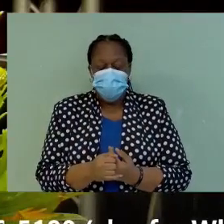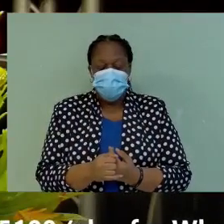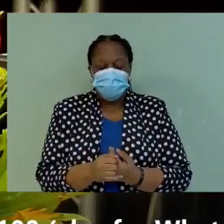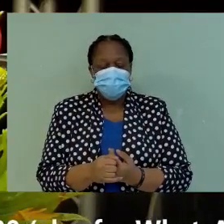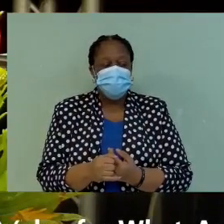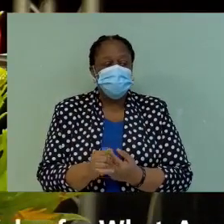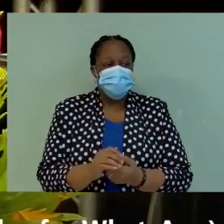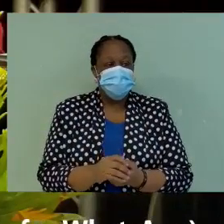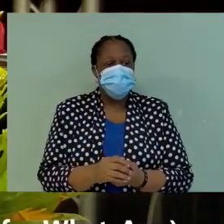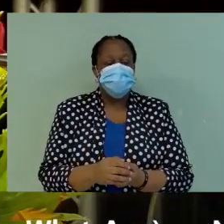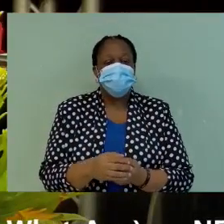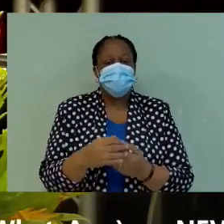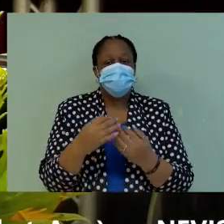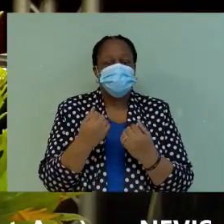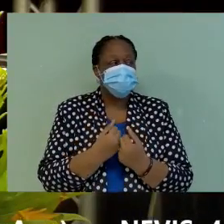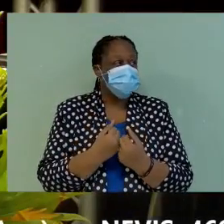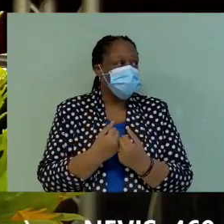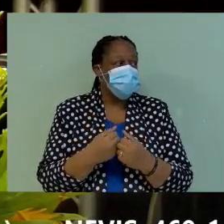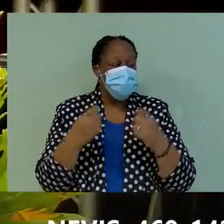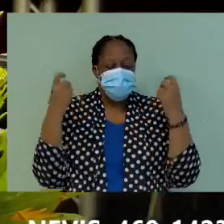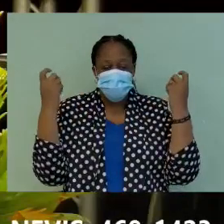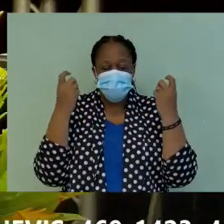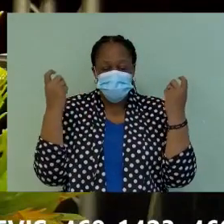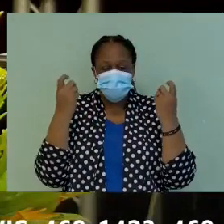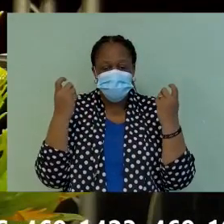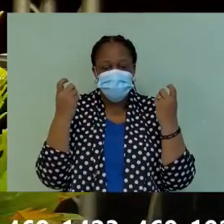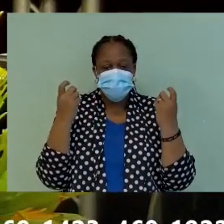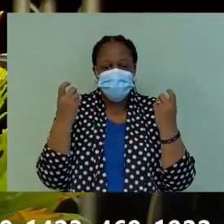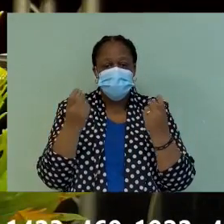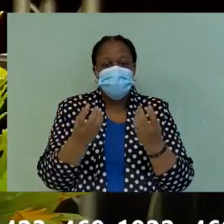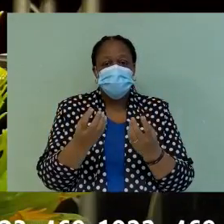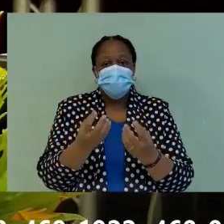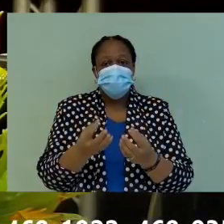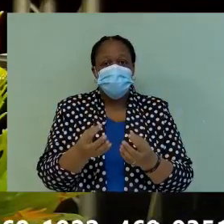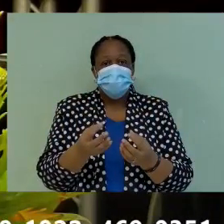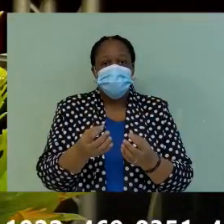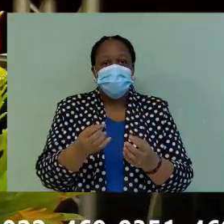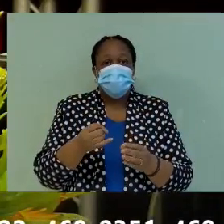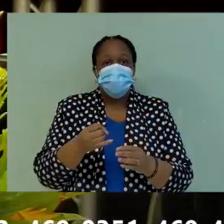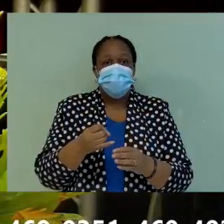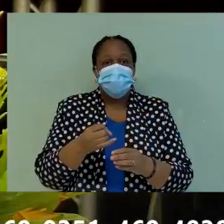May internationally is celebrated International Workers' Day.